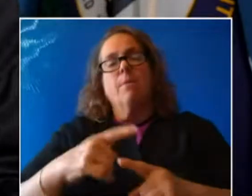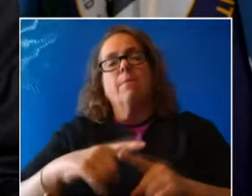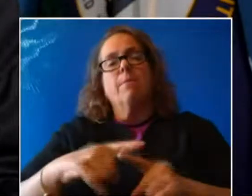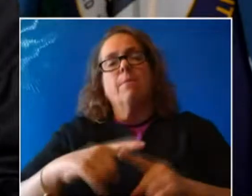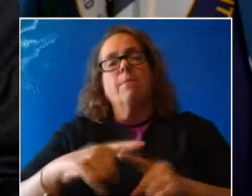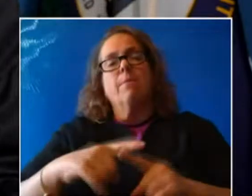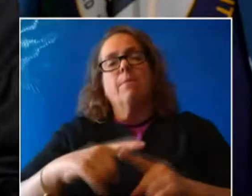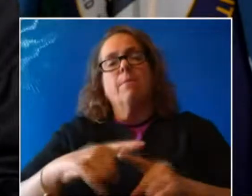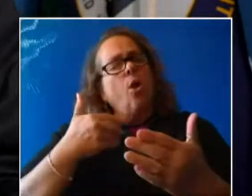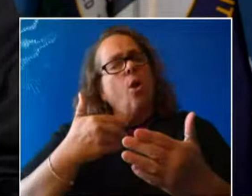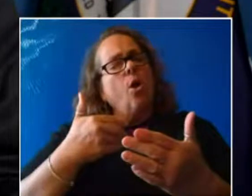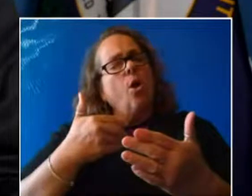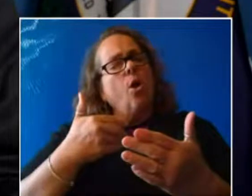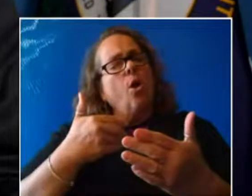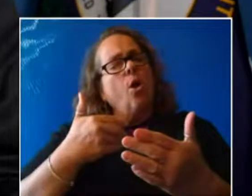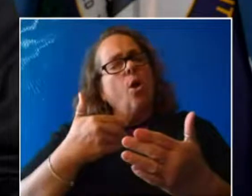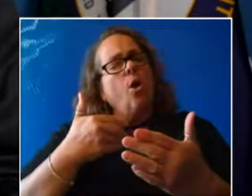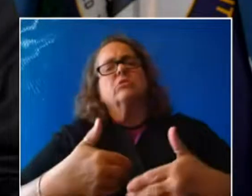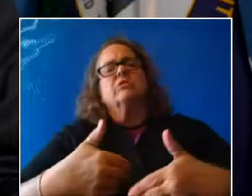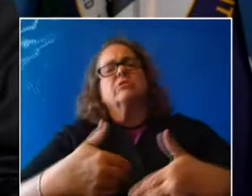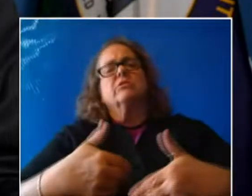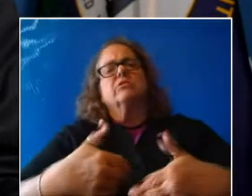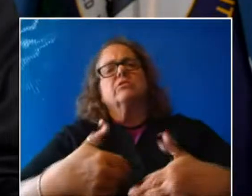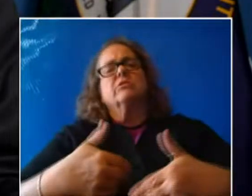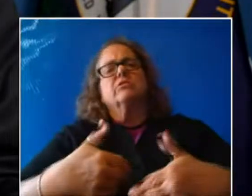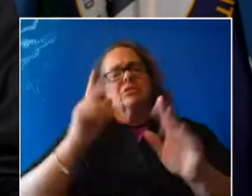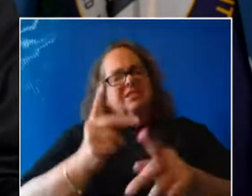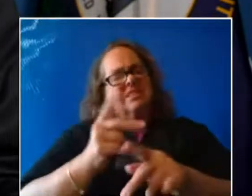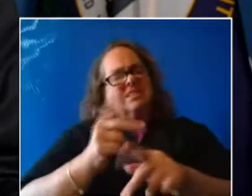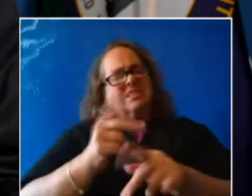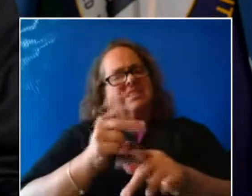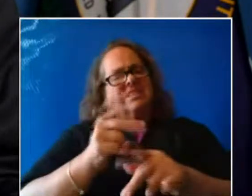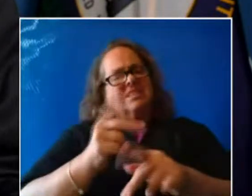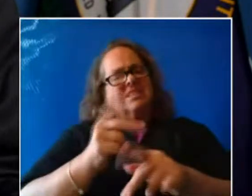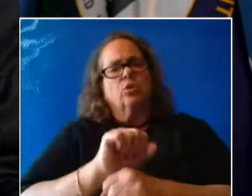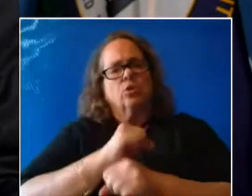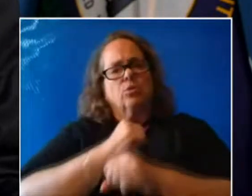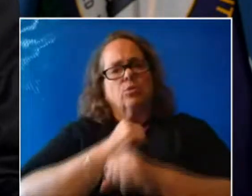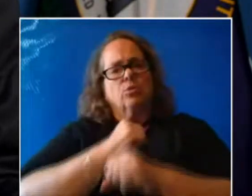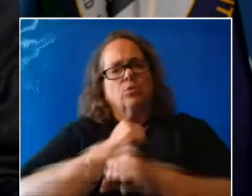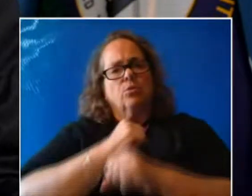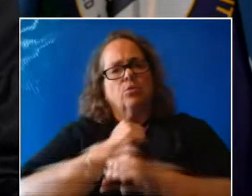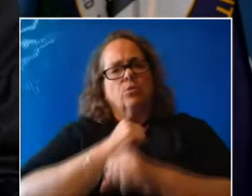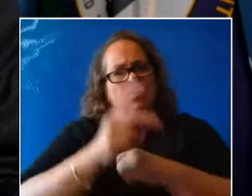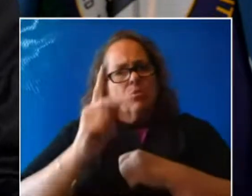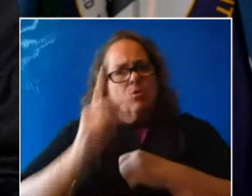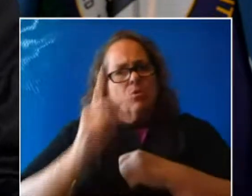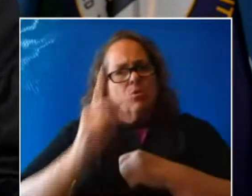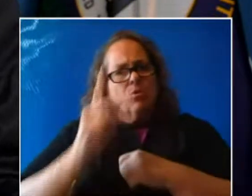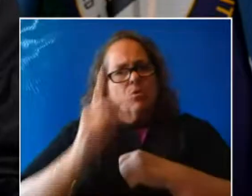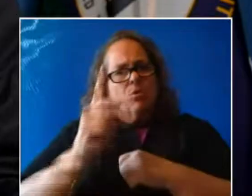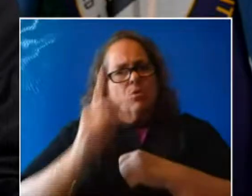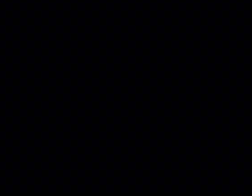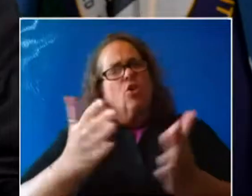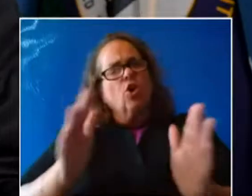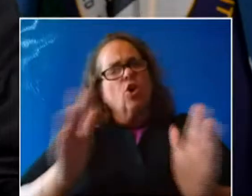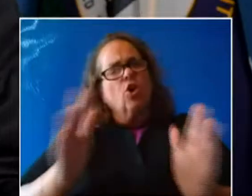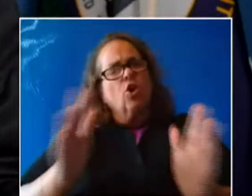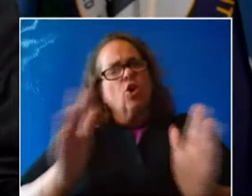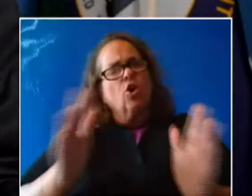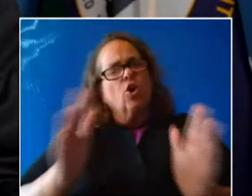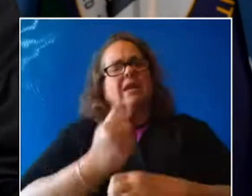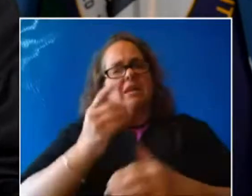keep working. Let's make sure we're protecting everybody out there. Offer that encouragement. Let's get it done. We'll be back